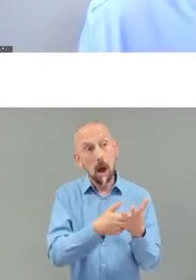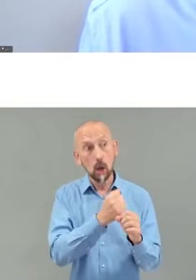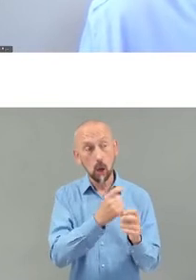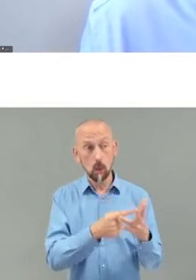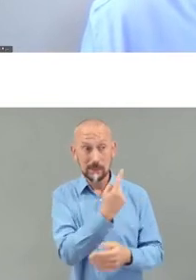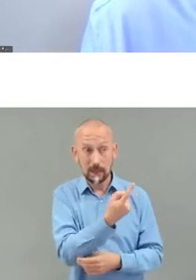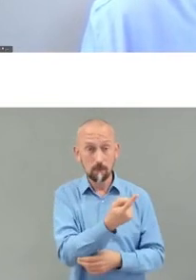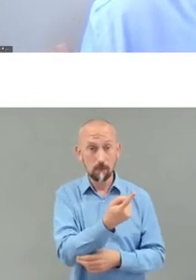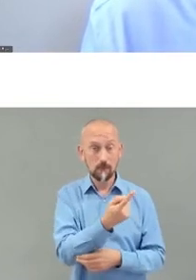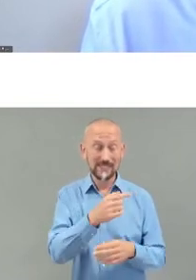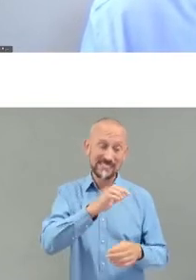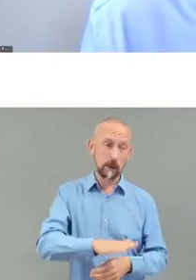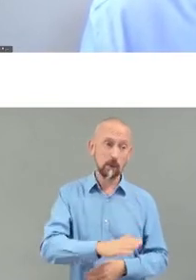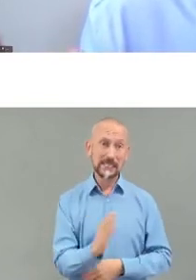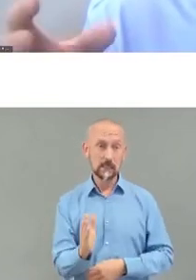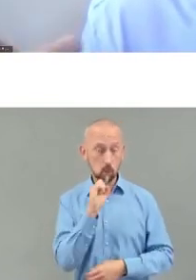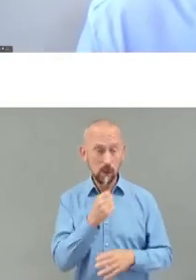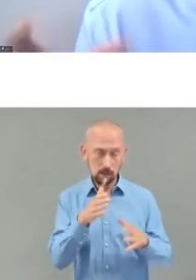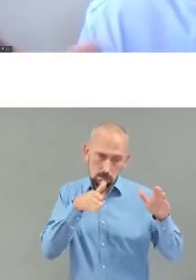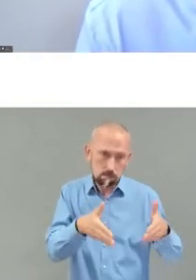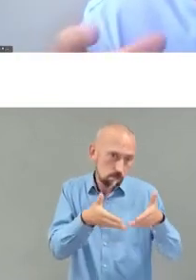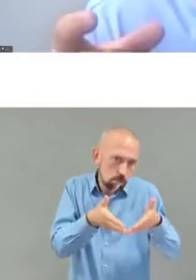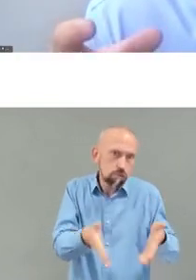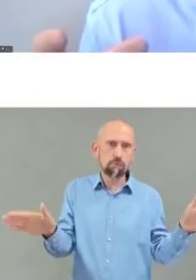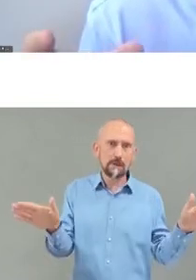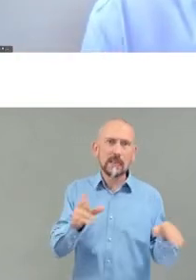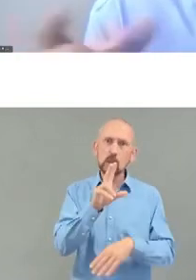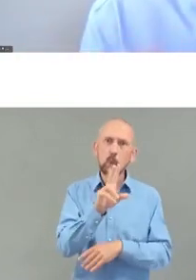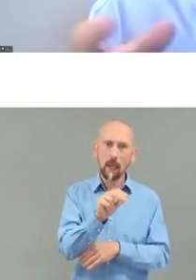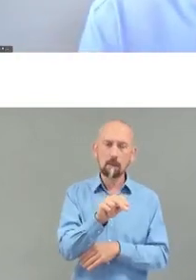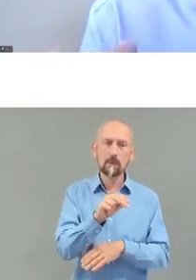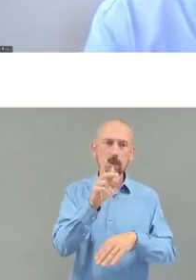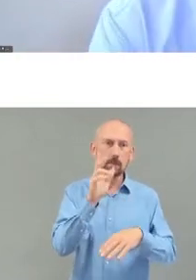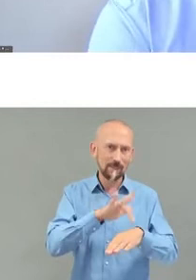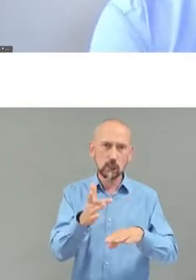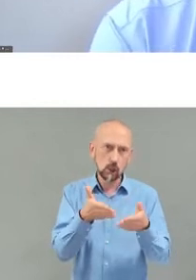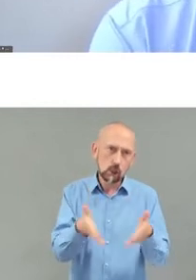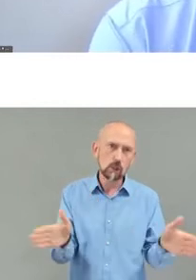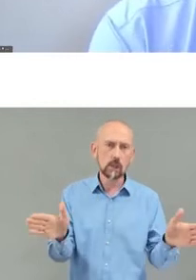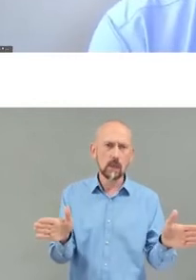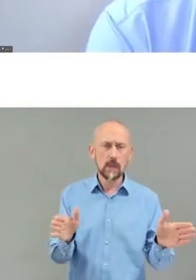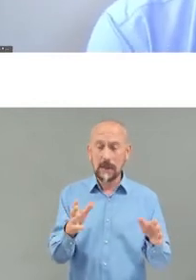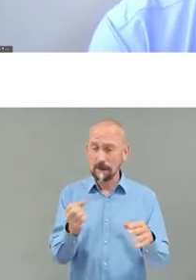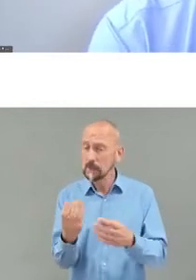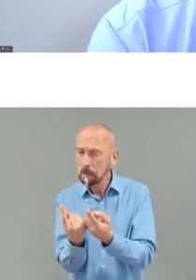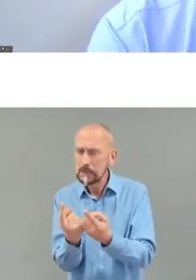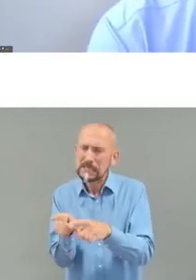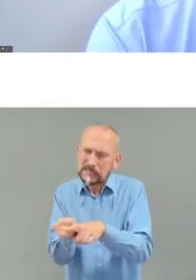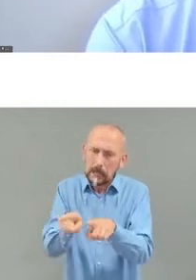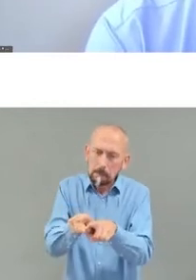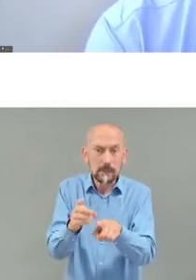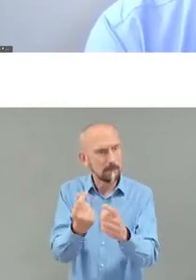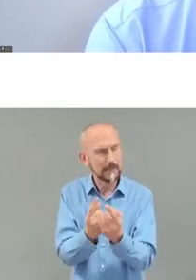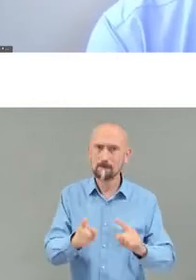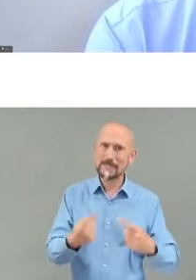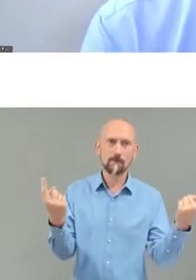12 psychological professions and actually thinking about what are the issues that are similar or different across professions. So I think that's a fair comment